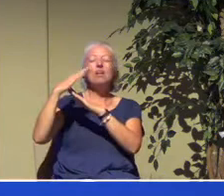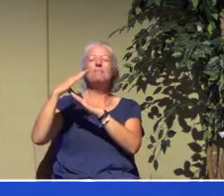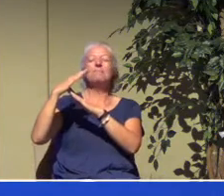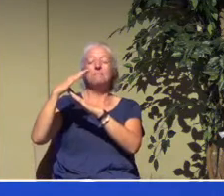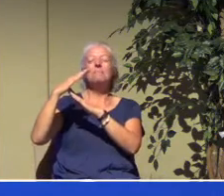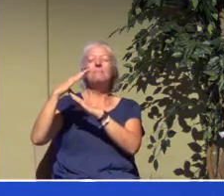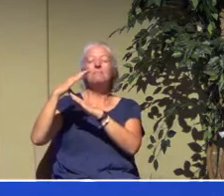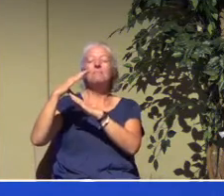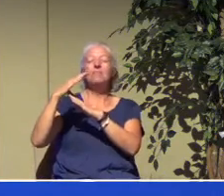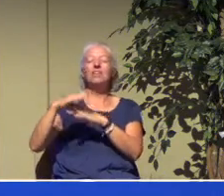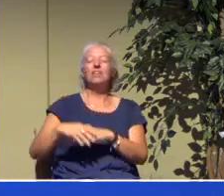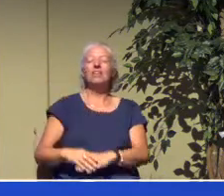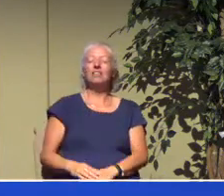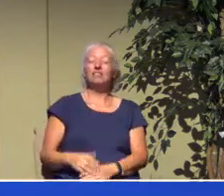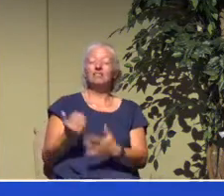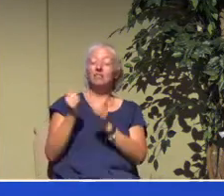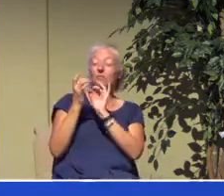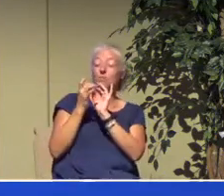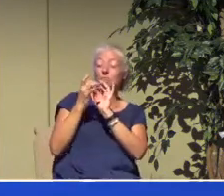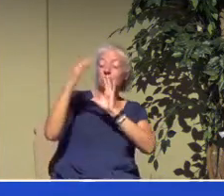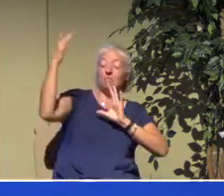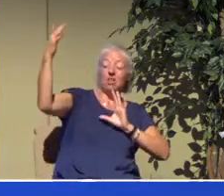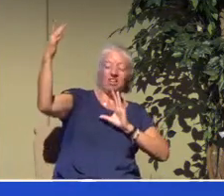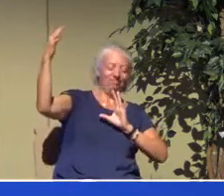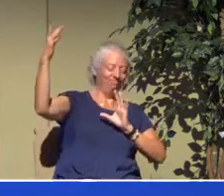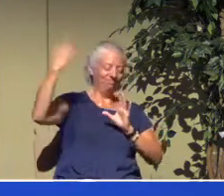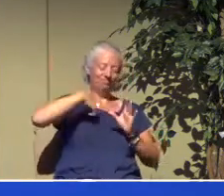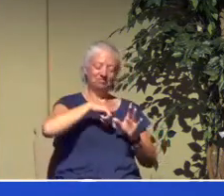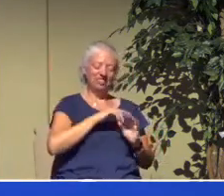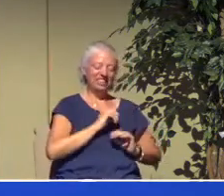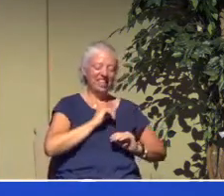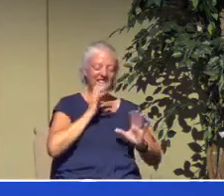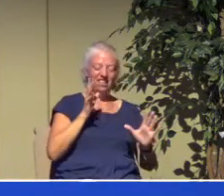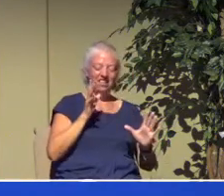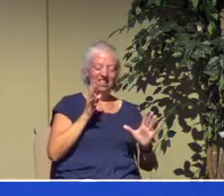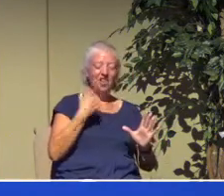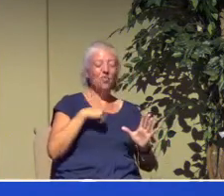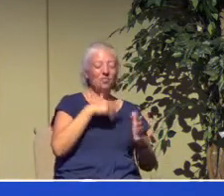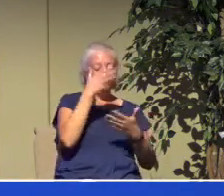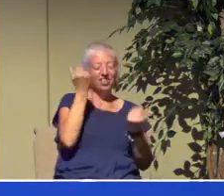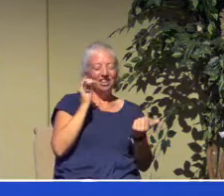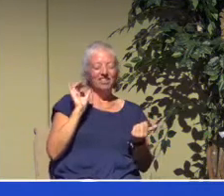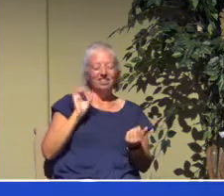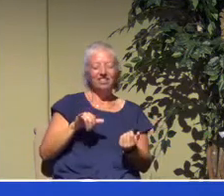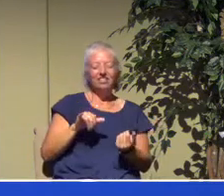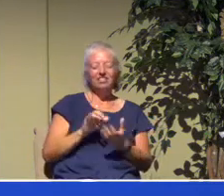Lord, we'd be nothing without you. And sometimes we tend to forget that. And Father,